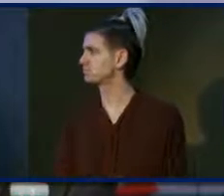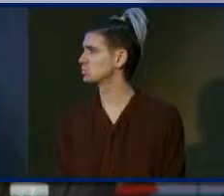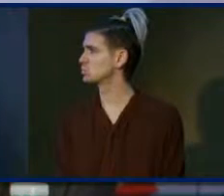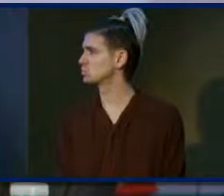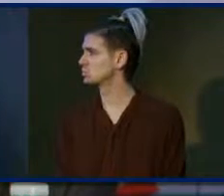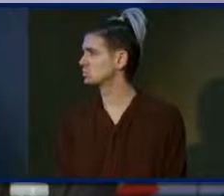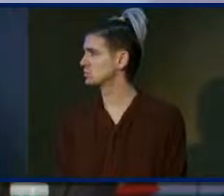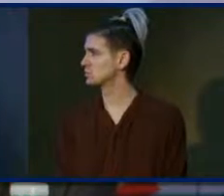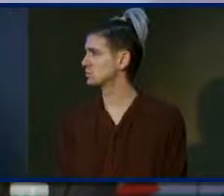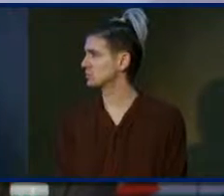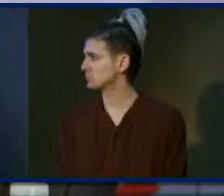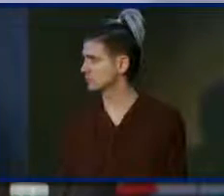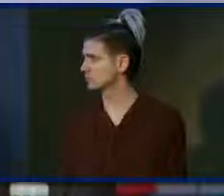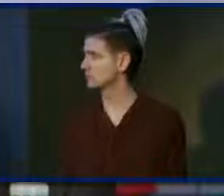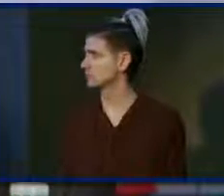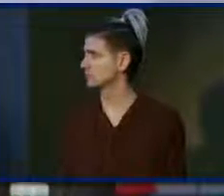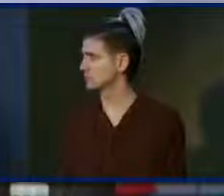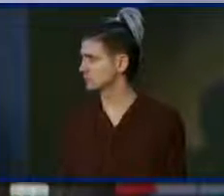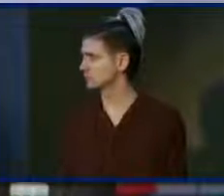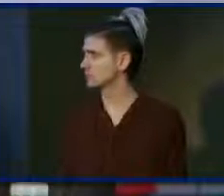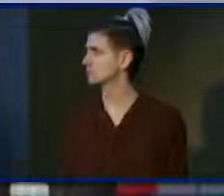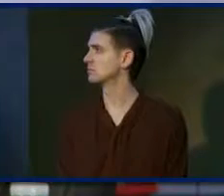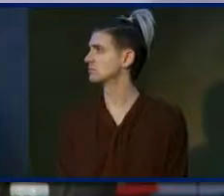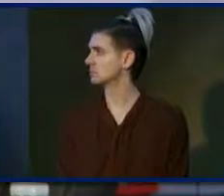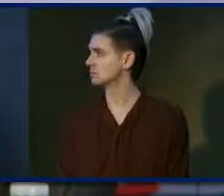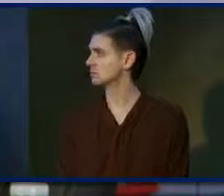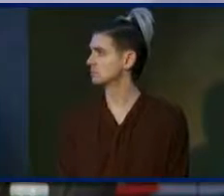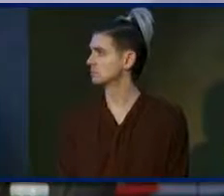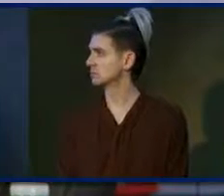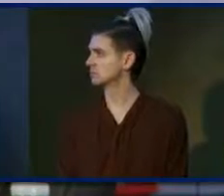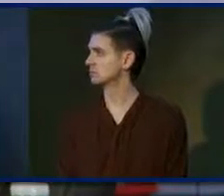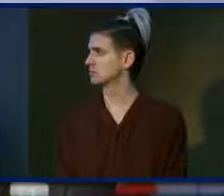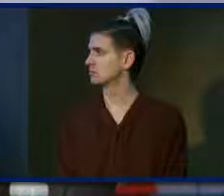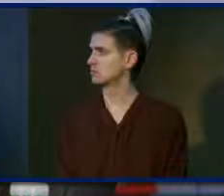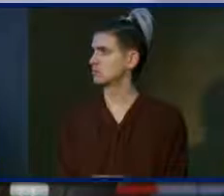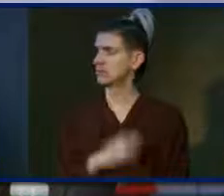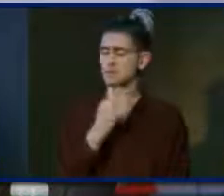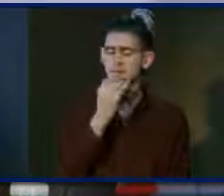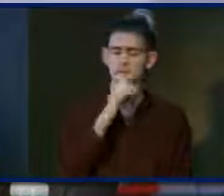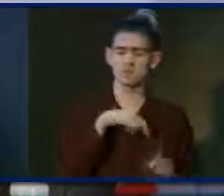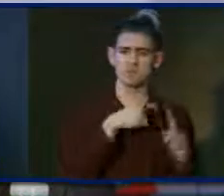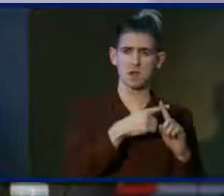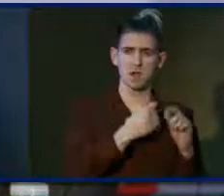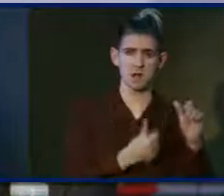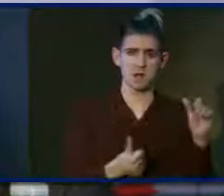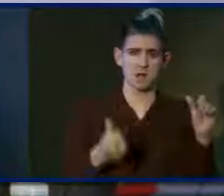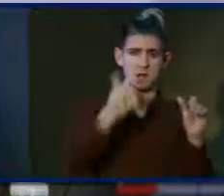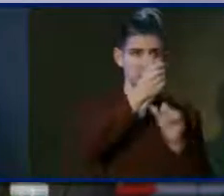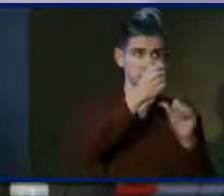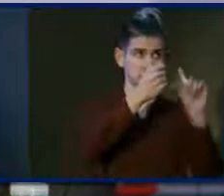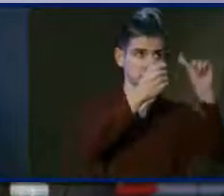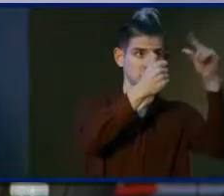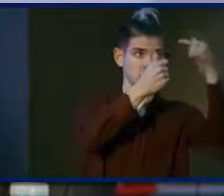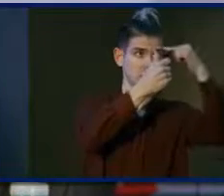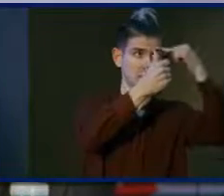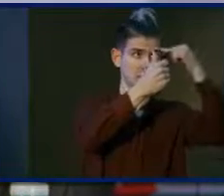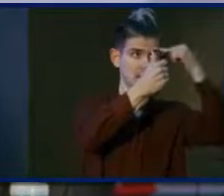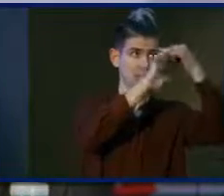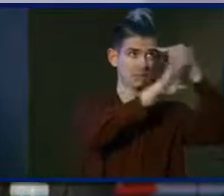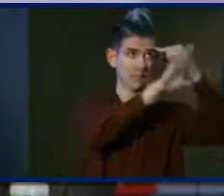the federal government does impact the states along